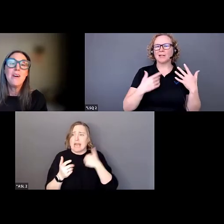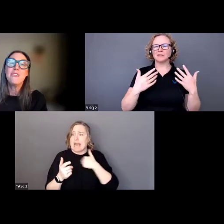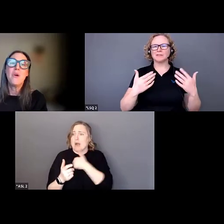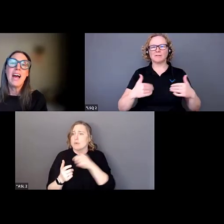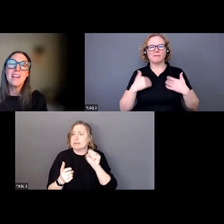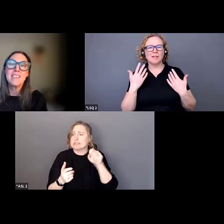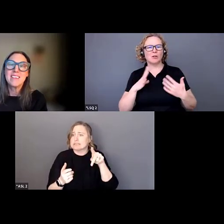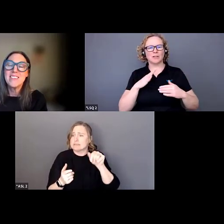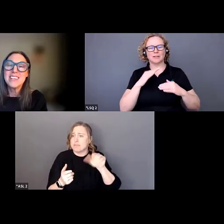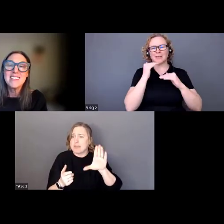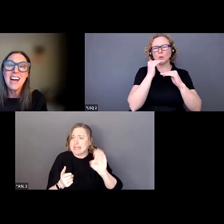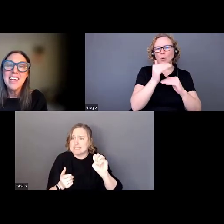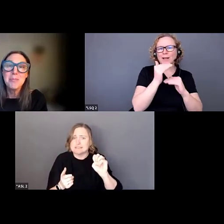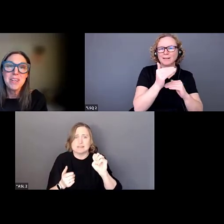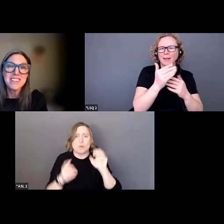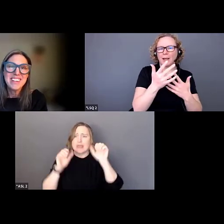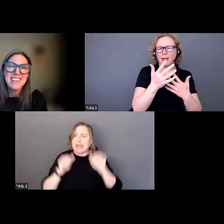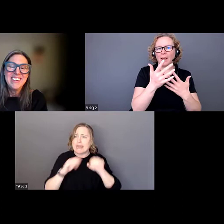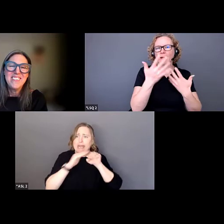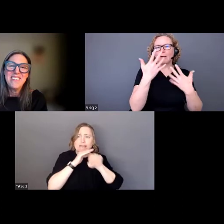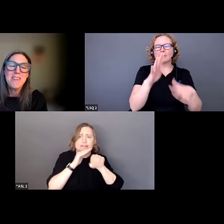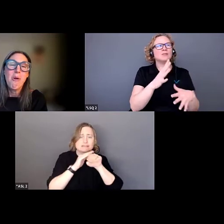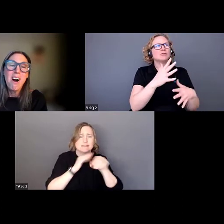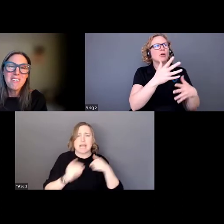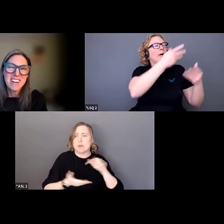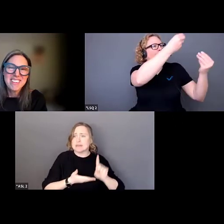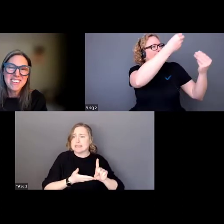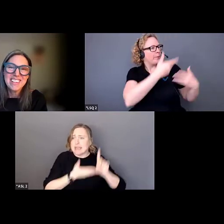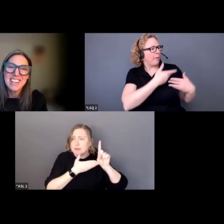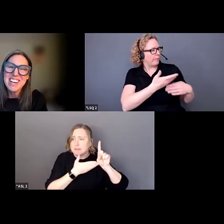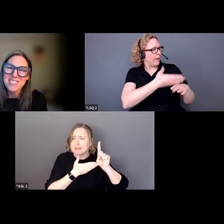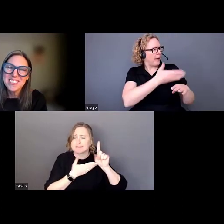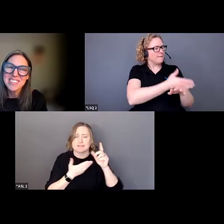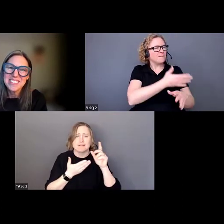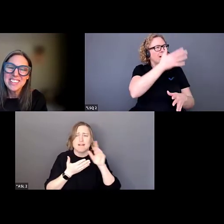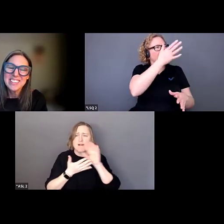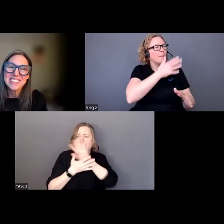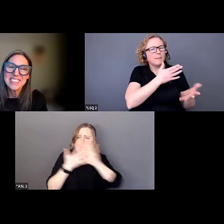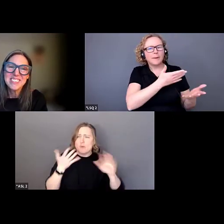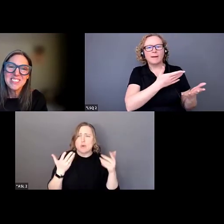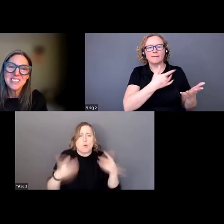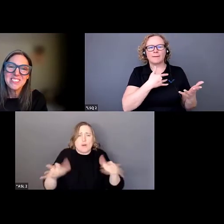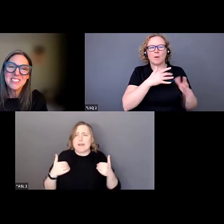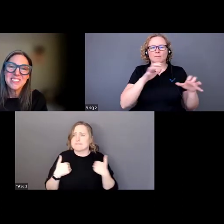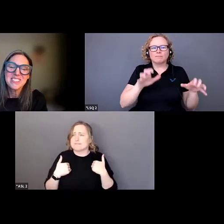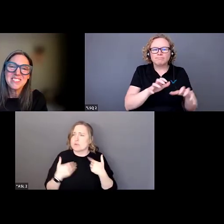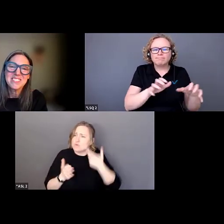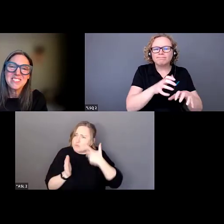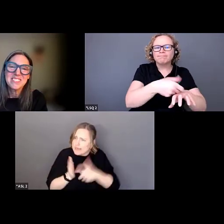we are allowed to access, the entitlement we walk with in life.